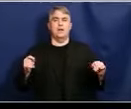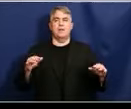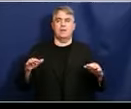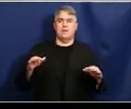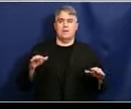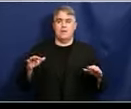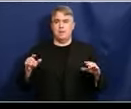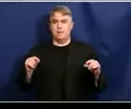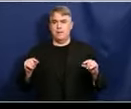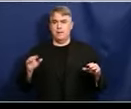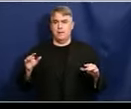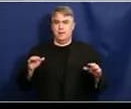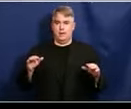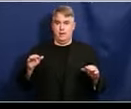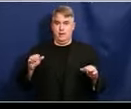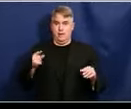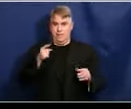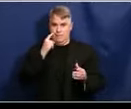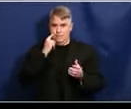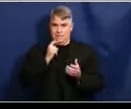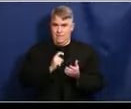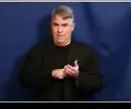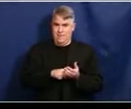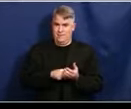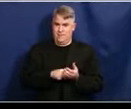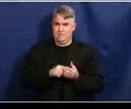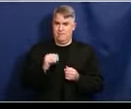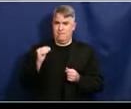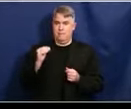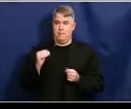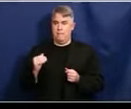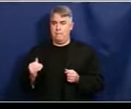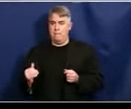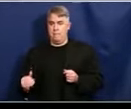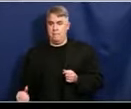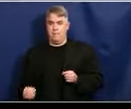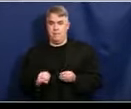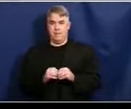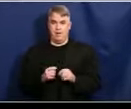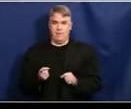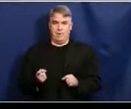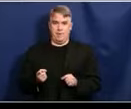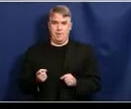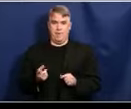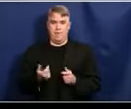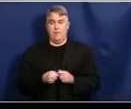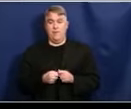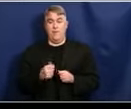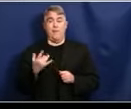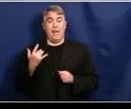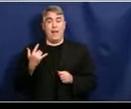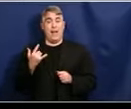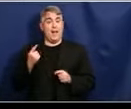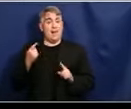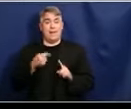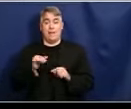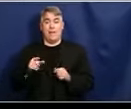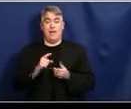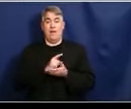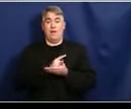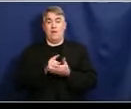see a decline. And this was also in part due to the fact that we'd started vaccinations a month